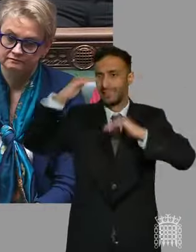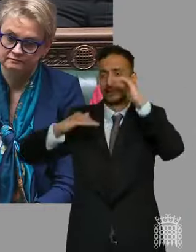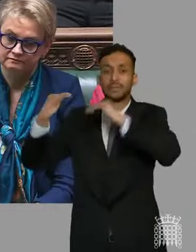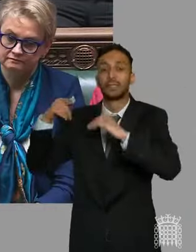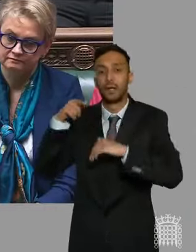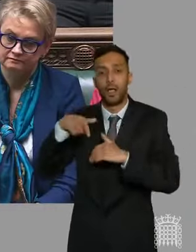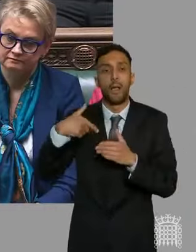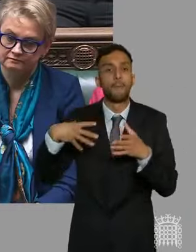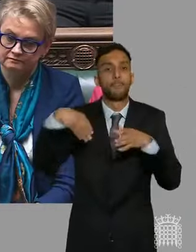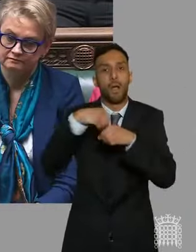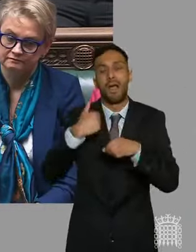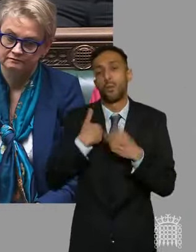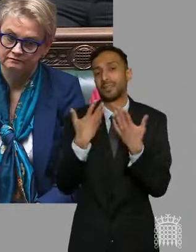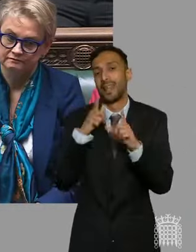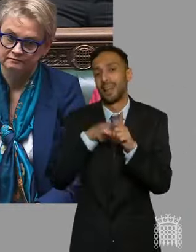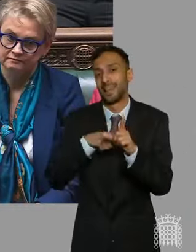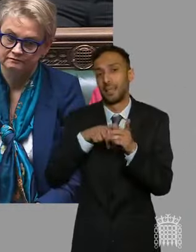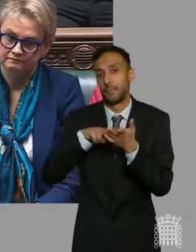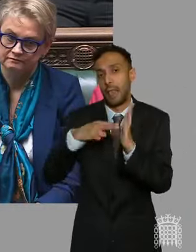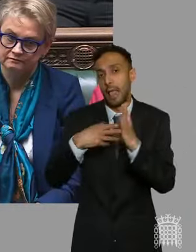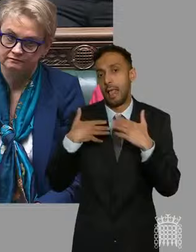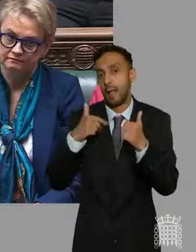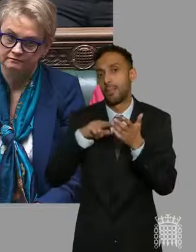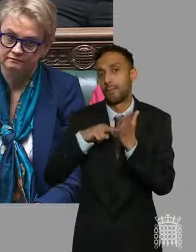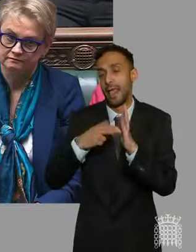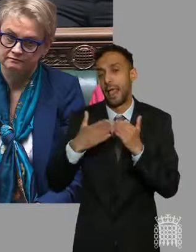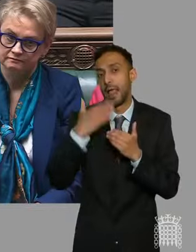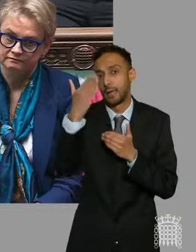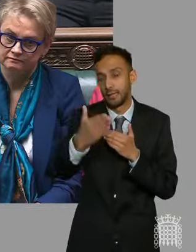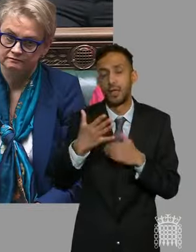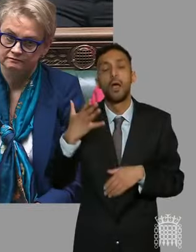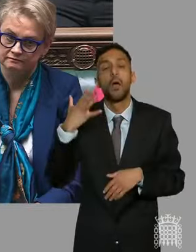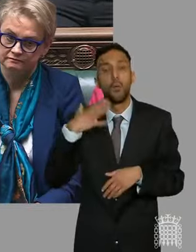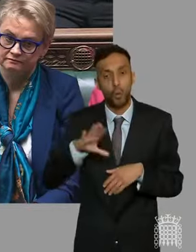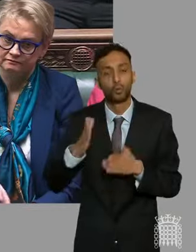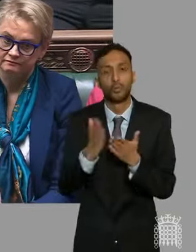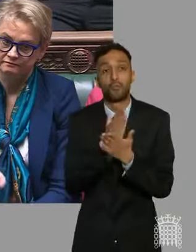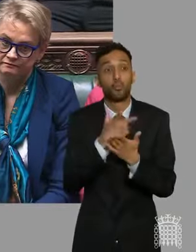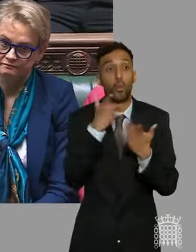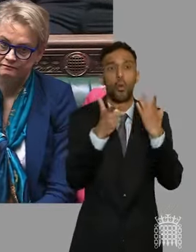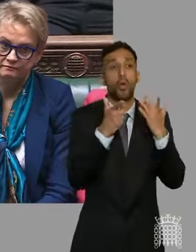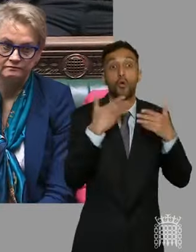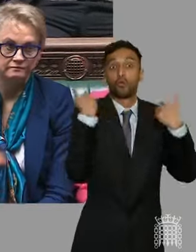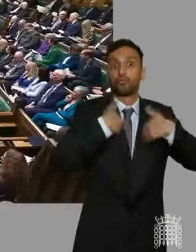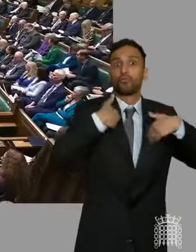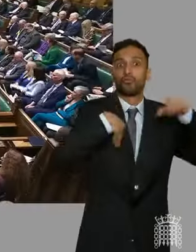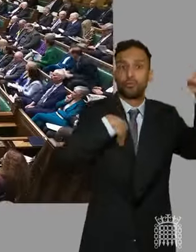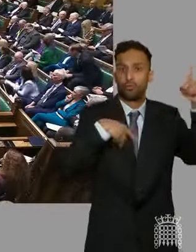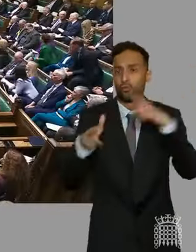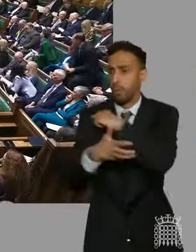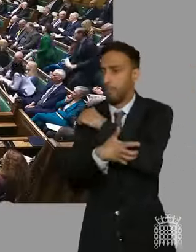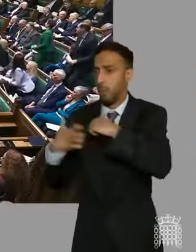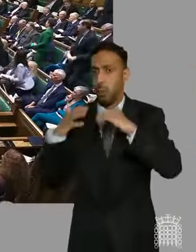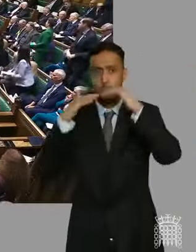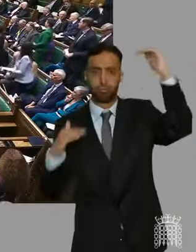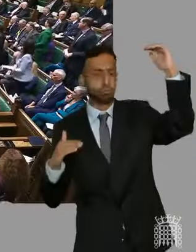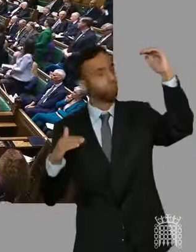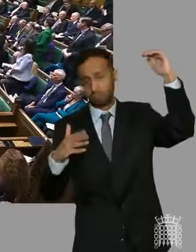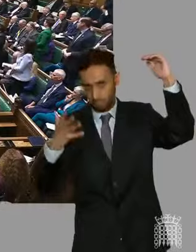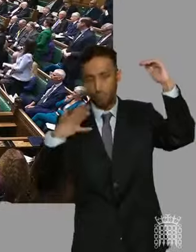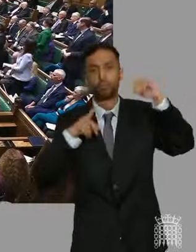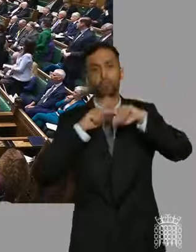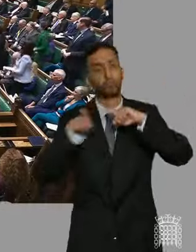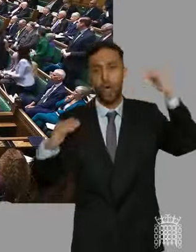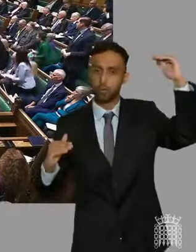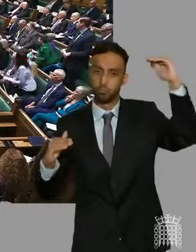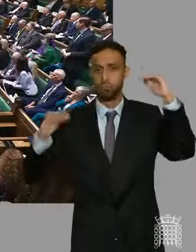life expectancy between the richest and the poorest regions. And we're making progress on that already. Leader of the Liberal Democrats, Sir